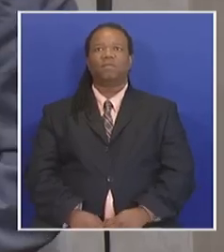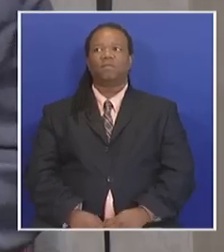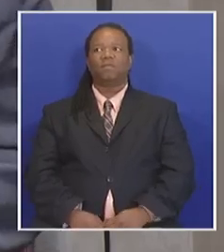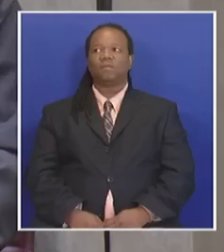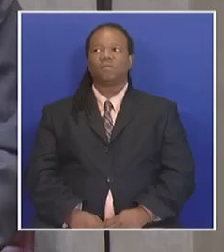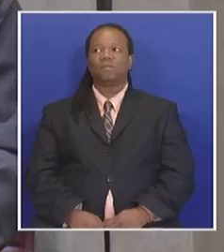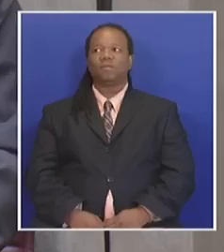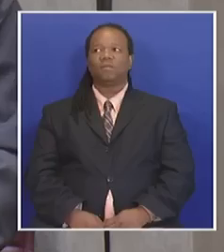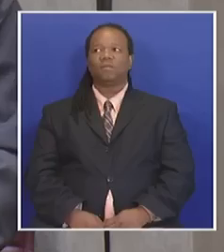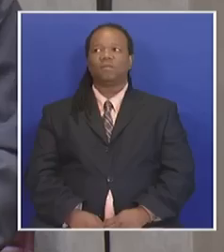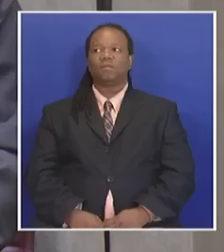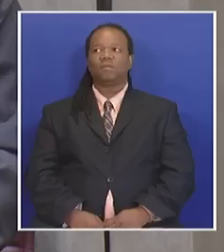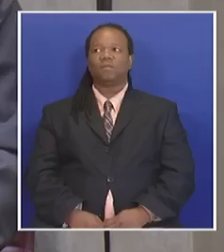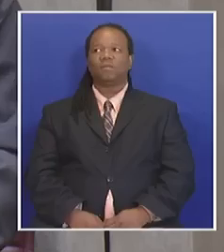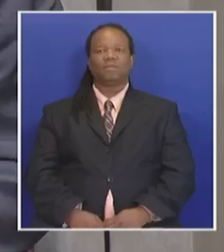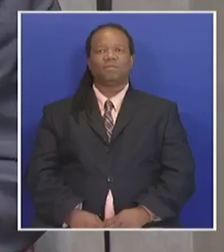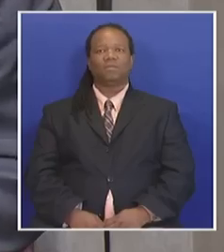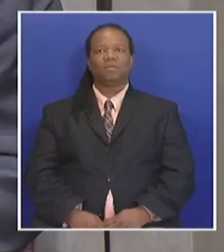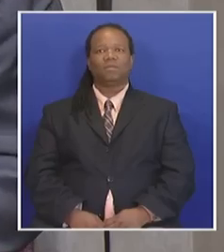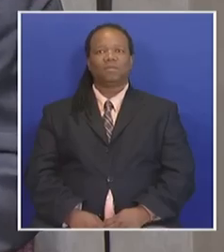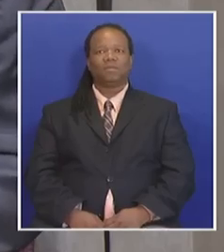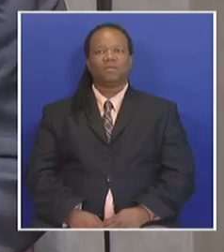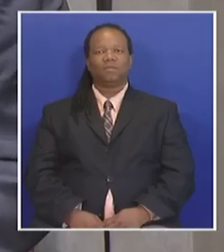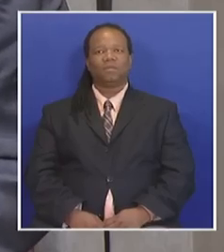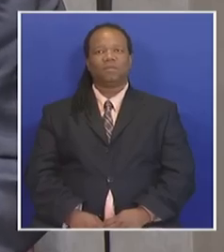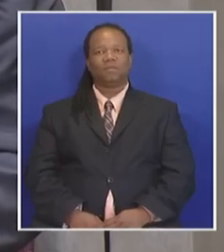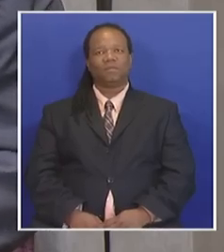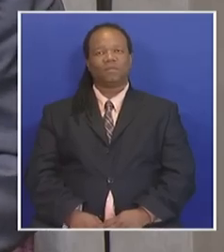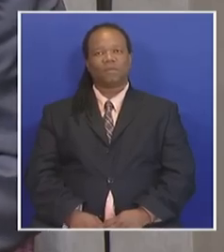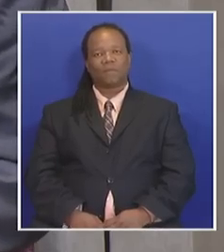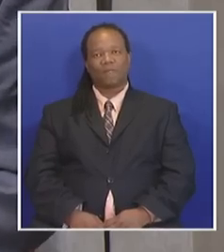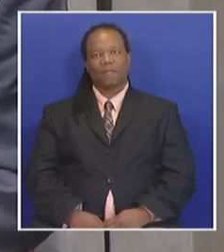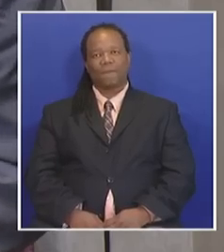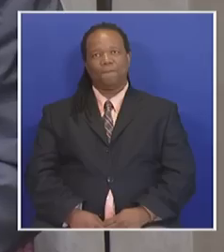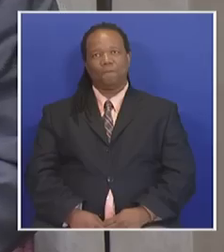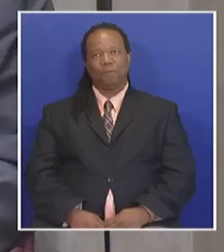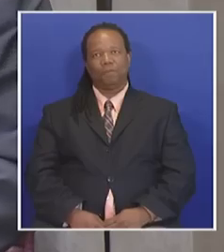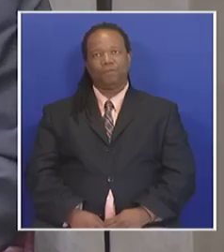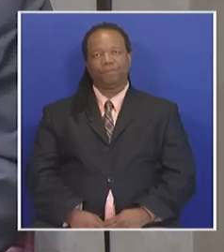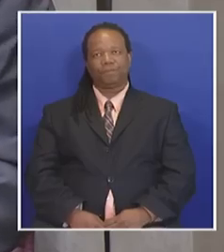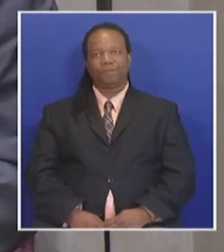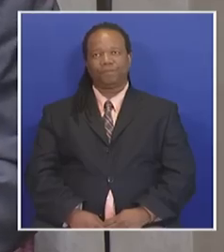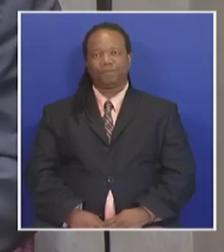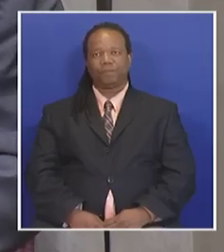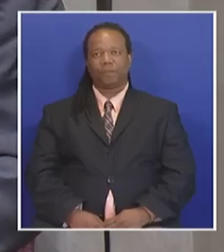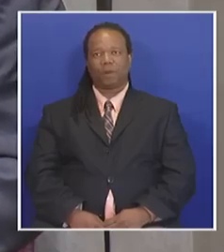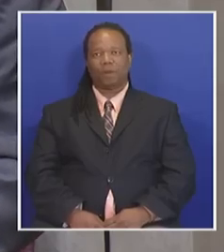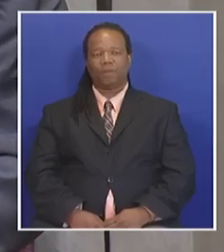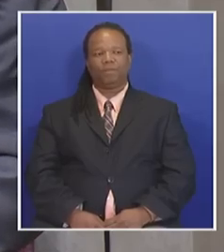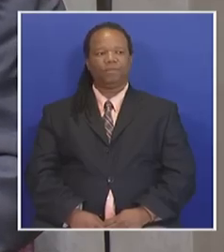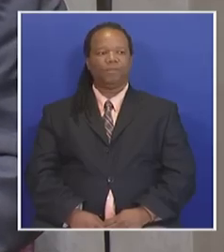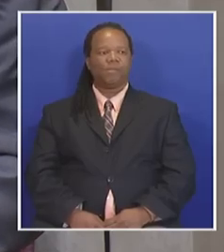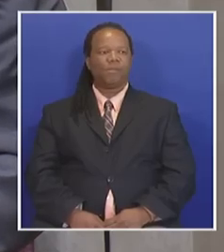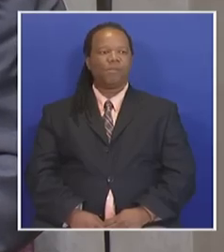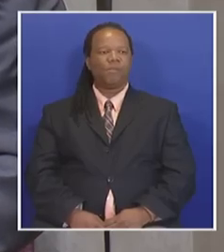as follows. I pledge to uphold the values of the Constitution, to cherish its vision for a united,